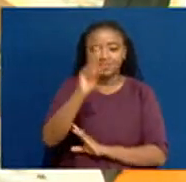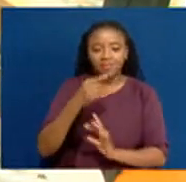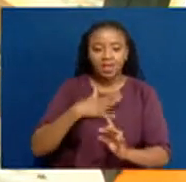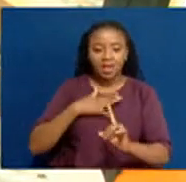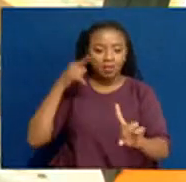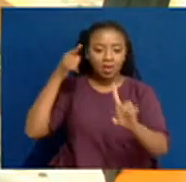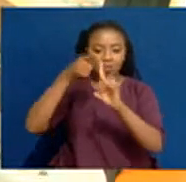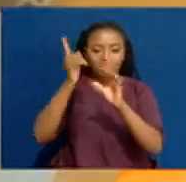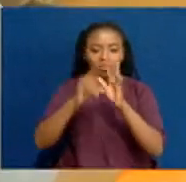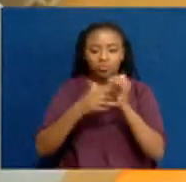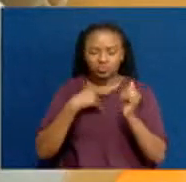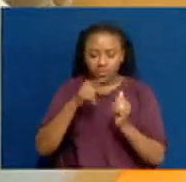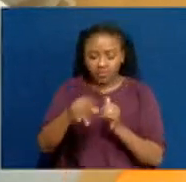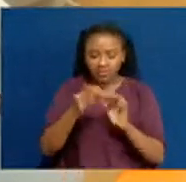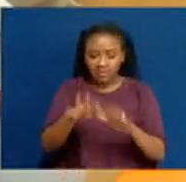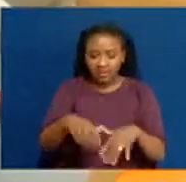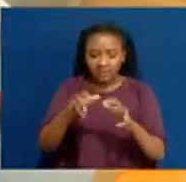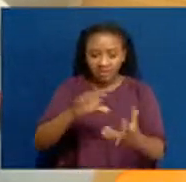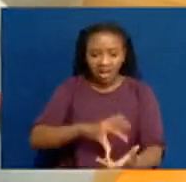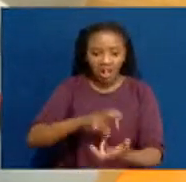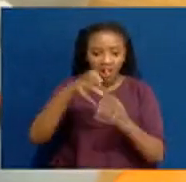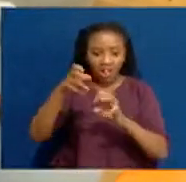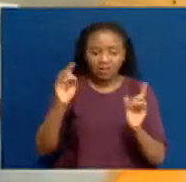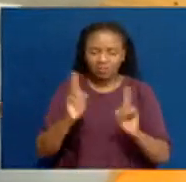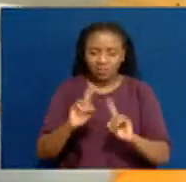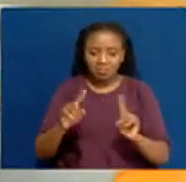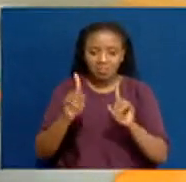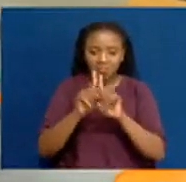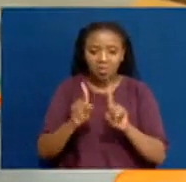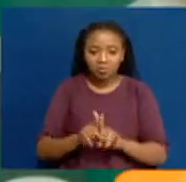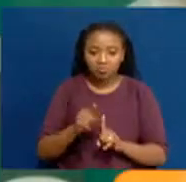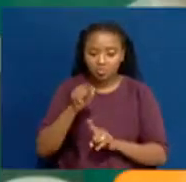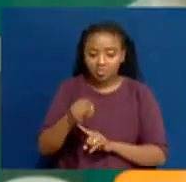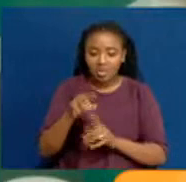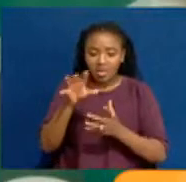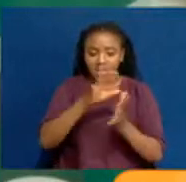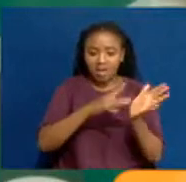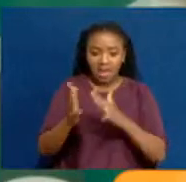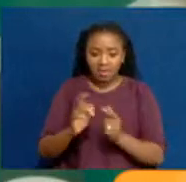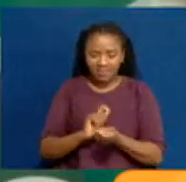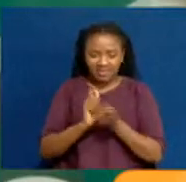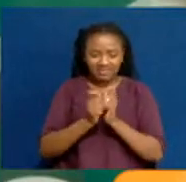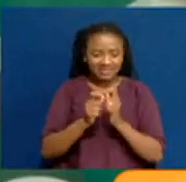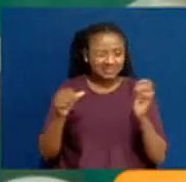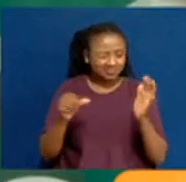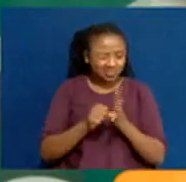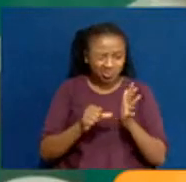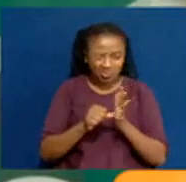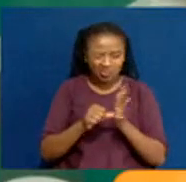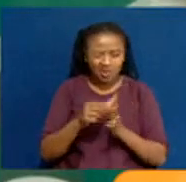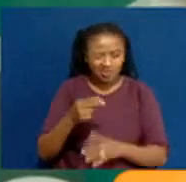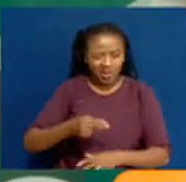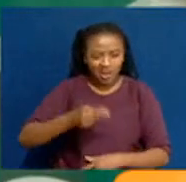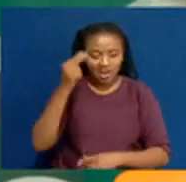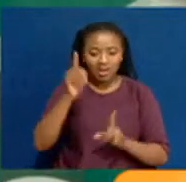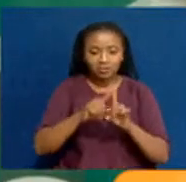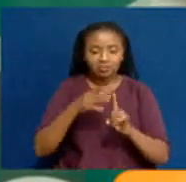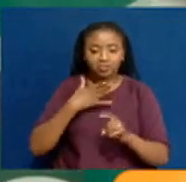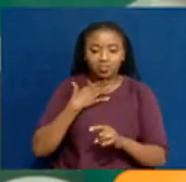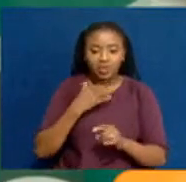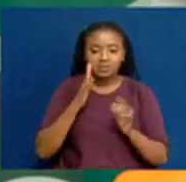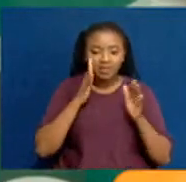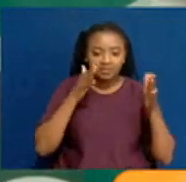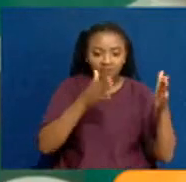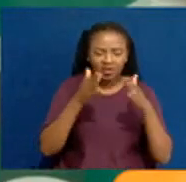less complicated. Climate change now is a huge problem for them. We want to lower that risk and help them really focus on what they love